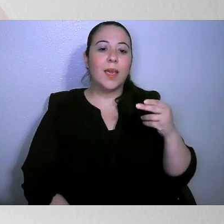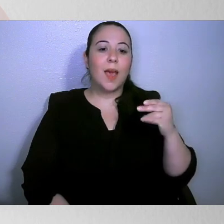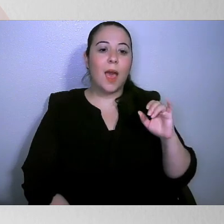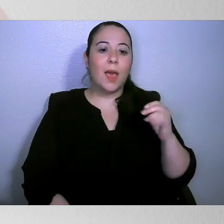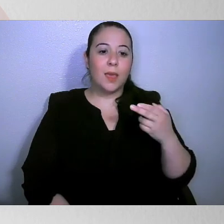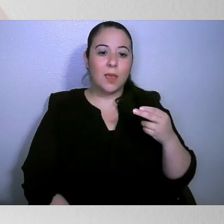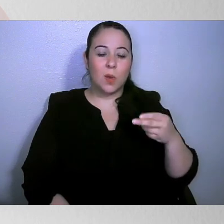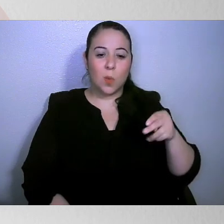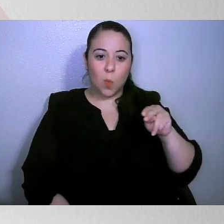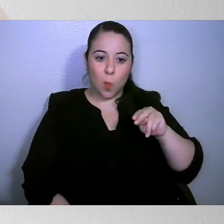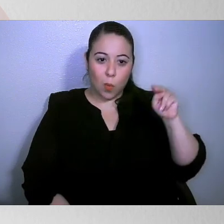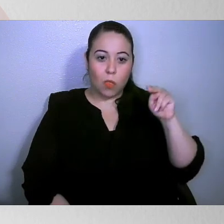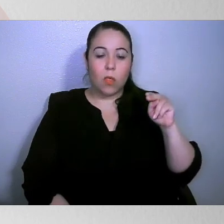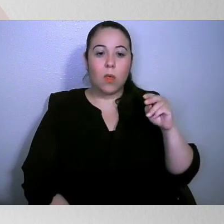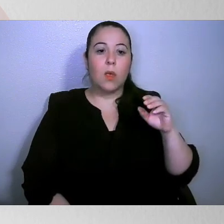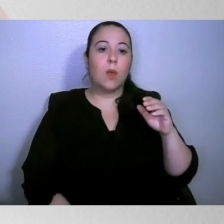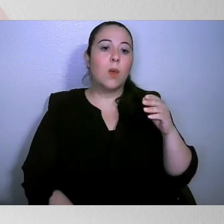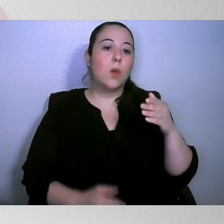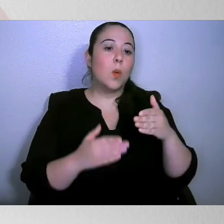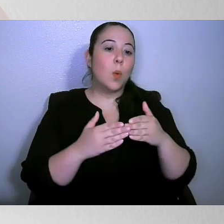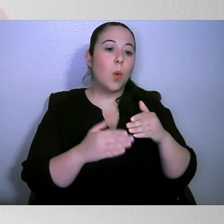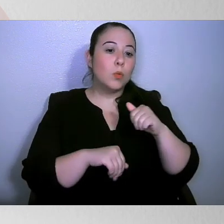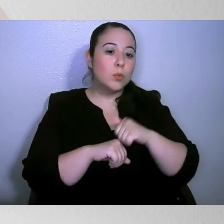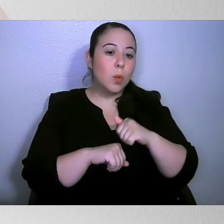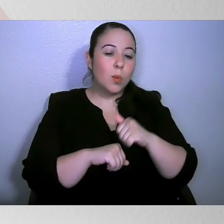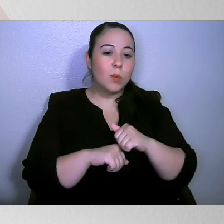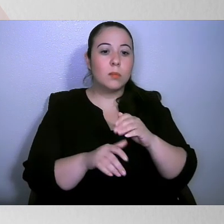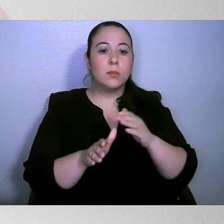and Villas de Esperanza neighborhoods.